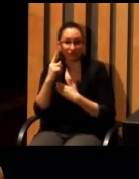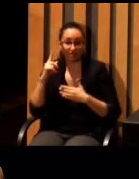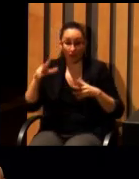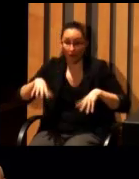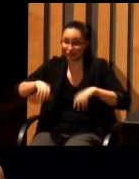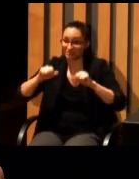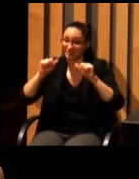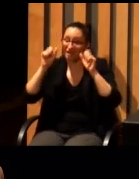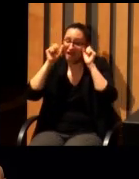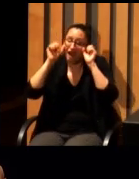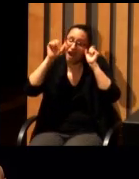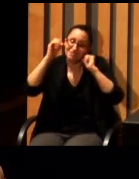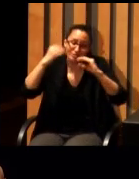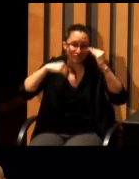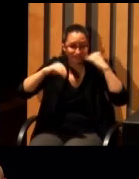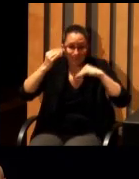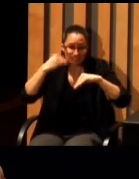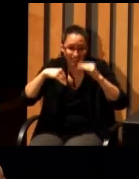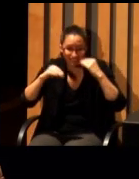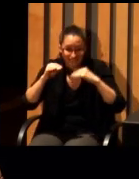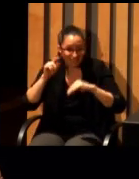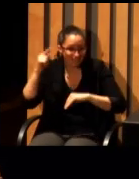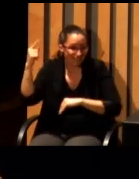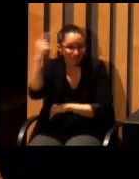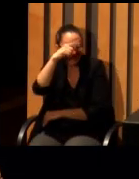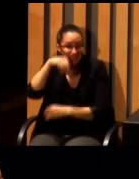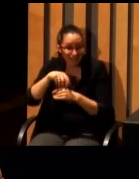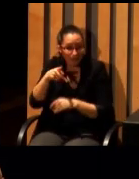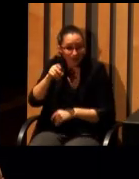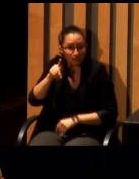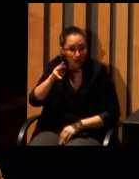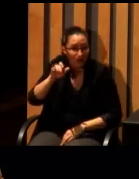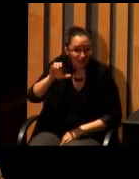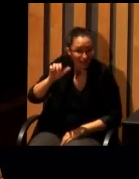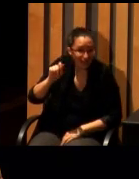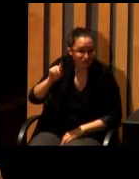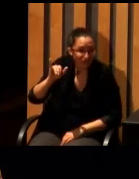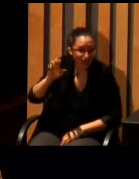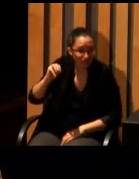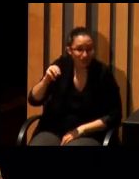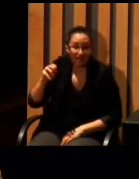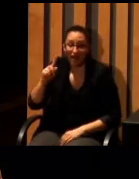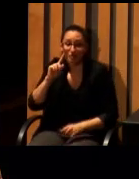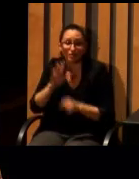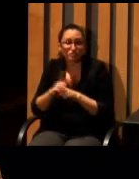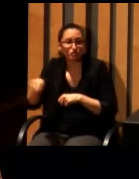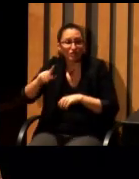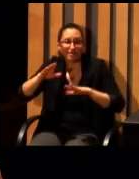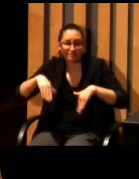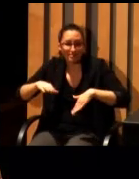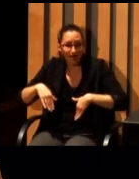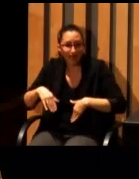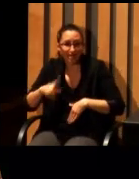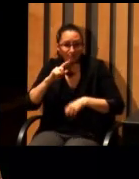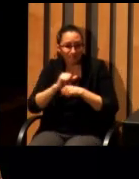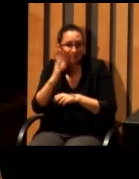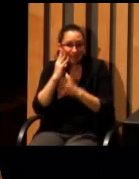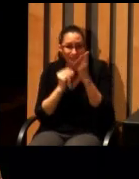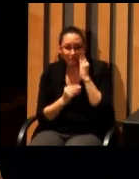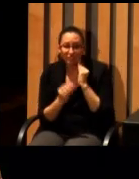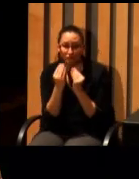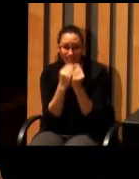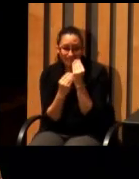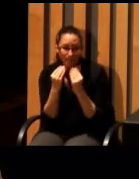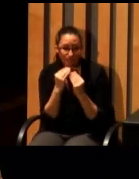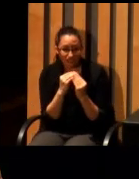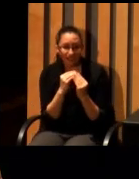awesome receptions out in the Potomac atrium. Let me tell you, you have not been to a reception until you have been to an NMAI reception, and we're